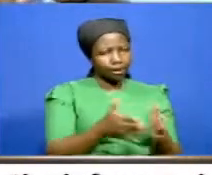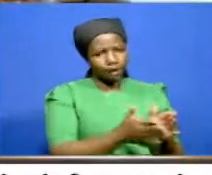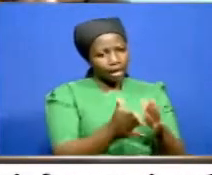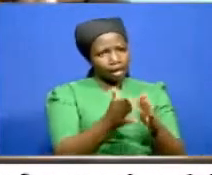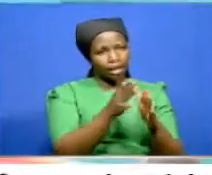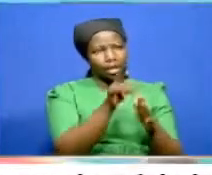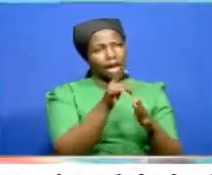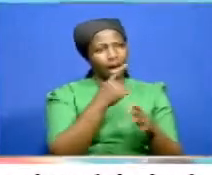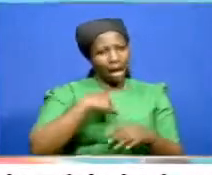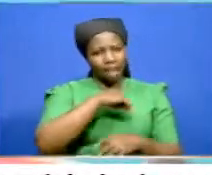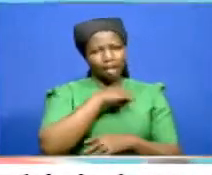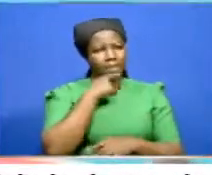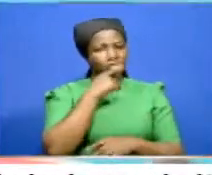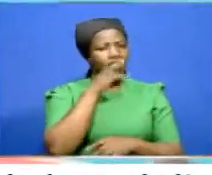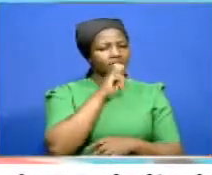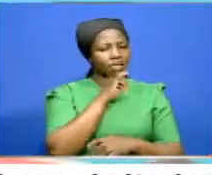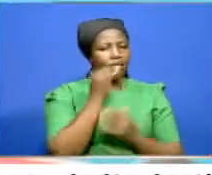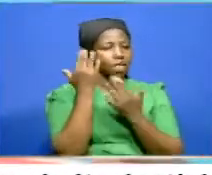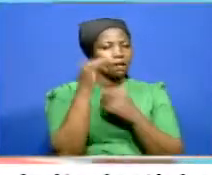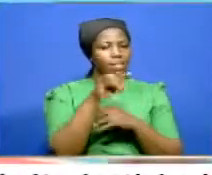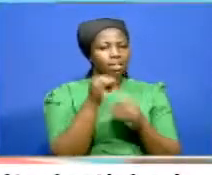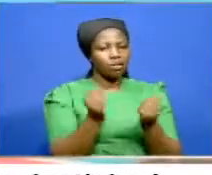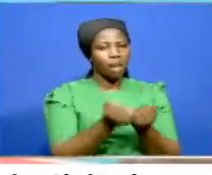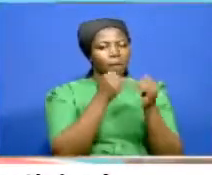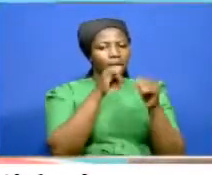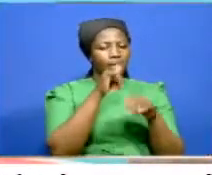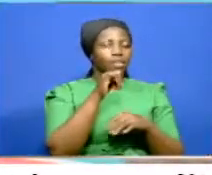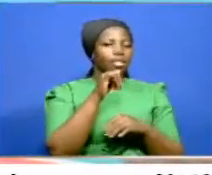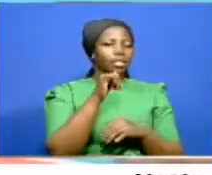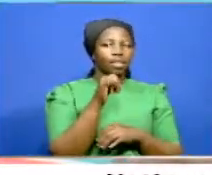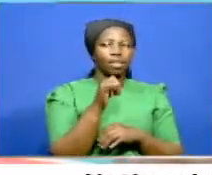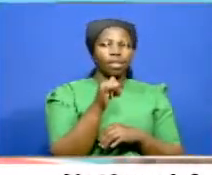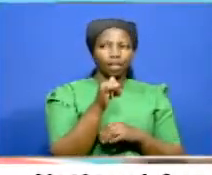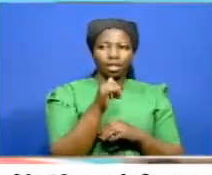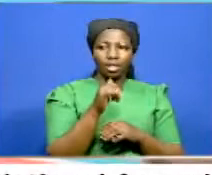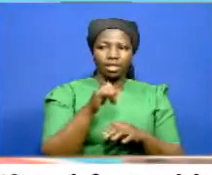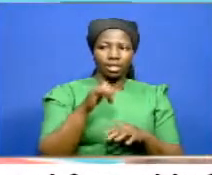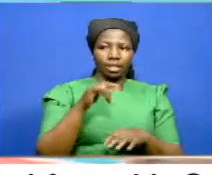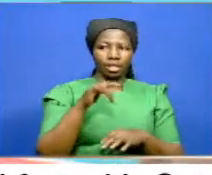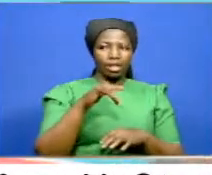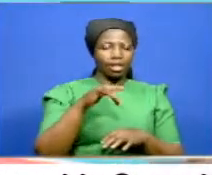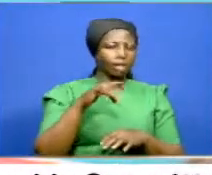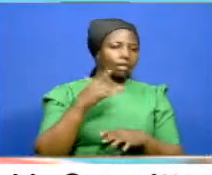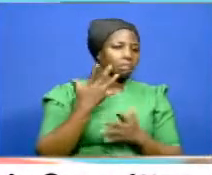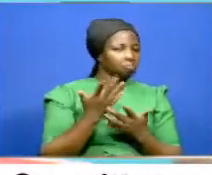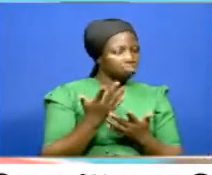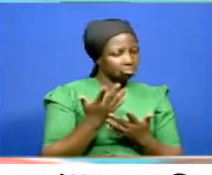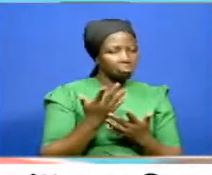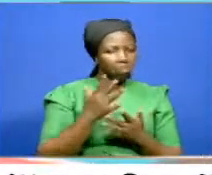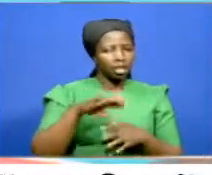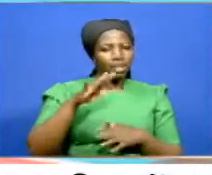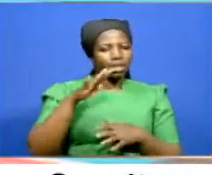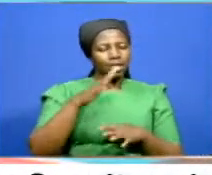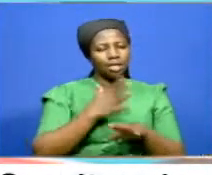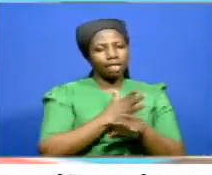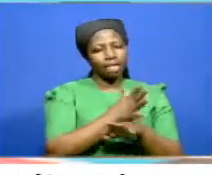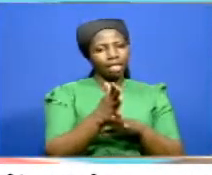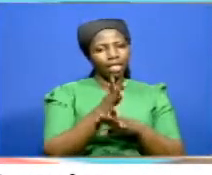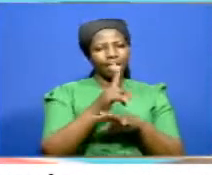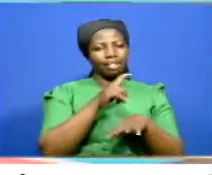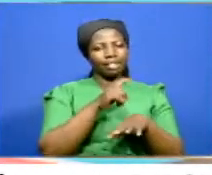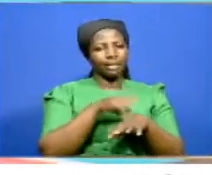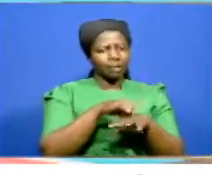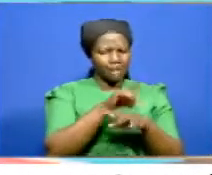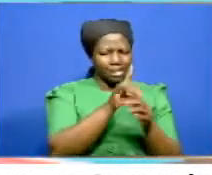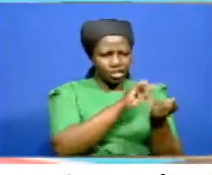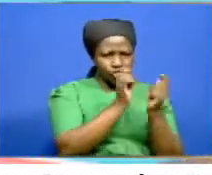expected it to happen, you know, at the later stages, of course. But now, does that change other aspects, like, does that change